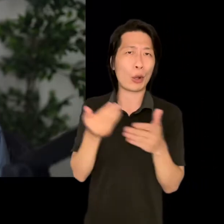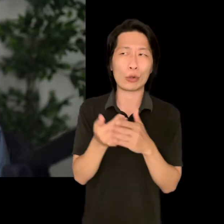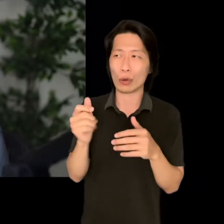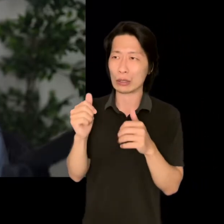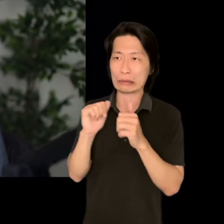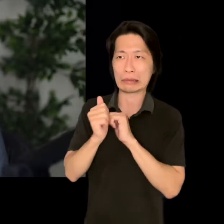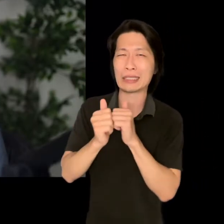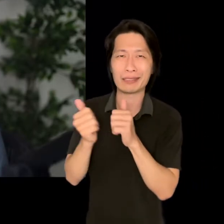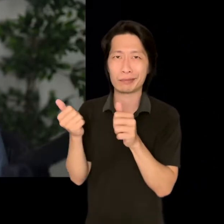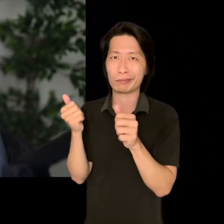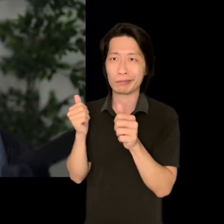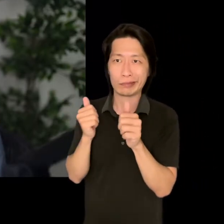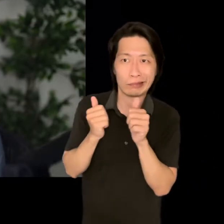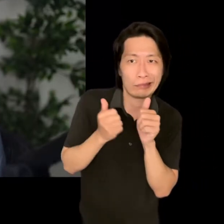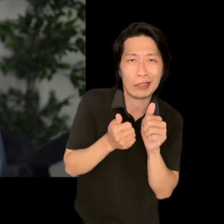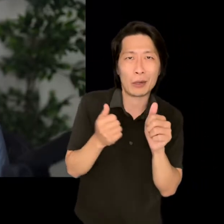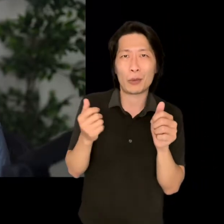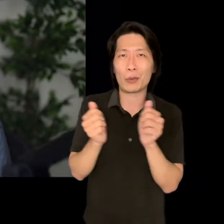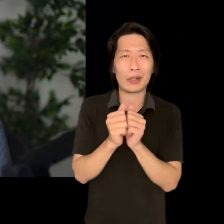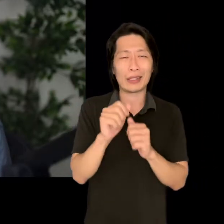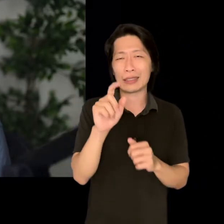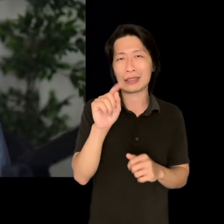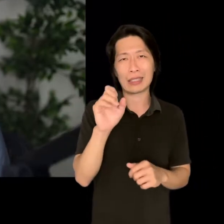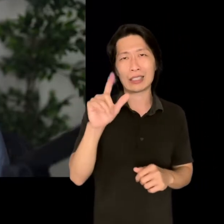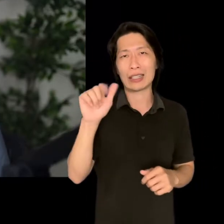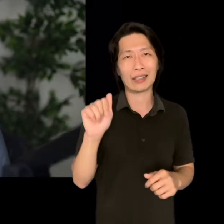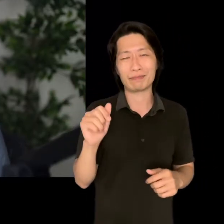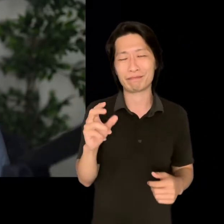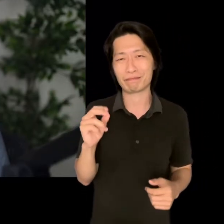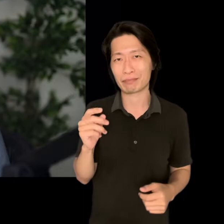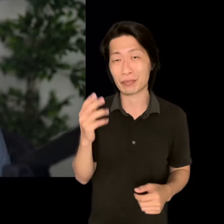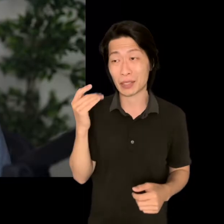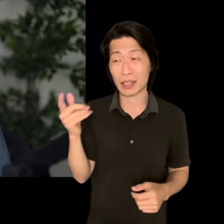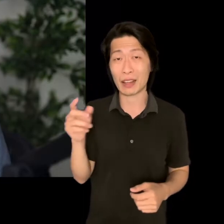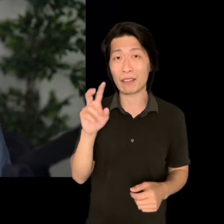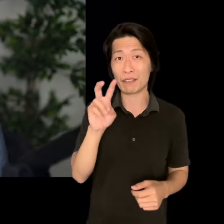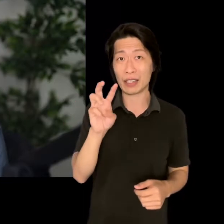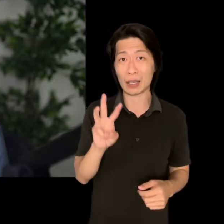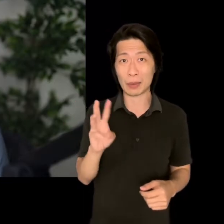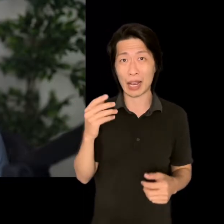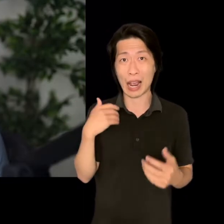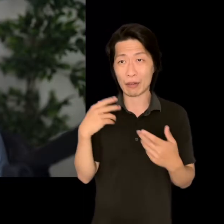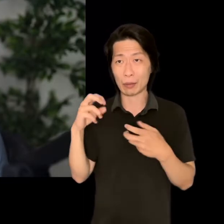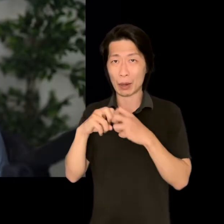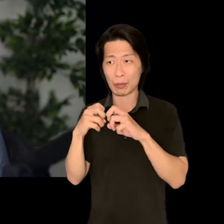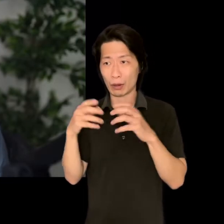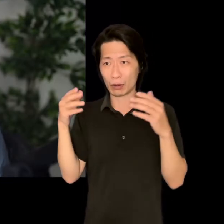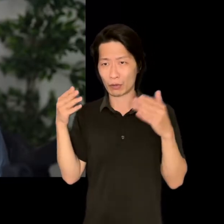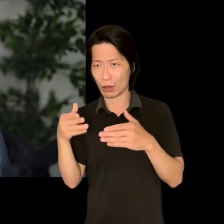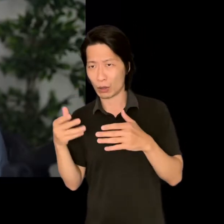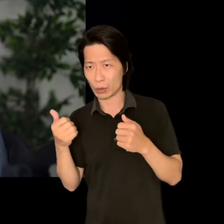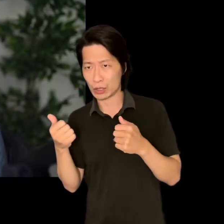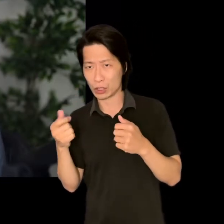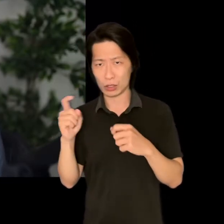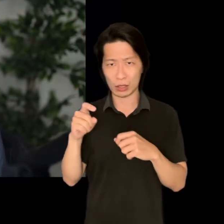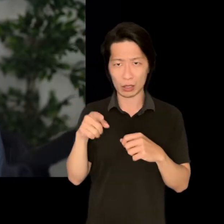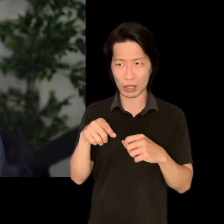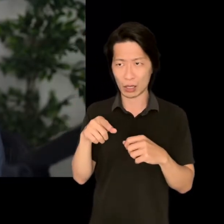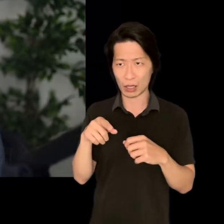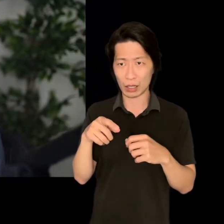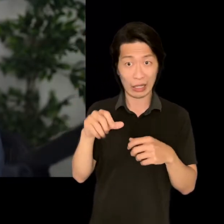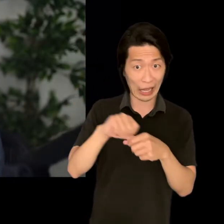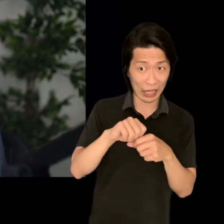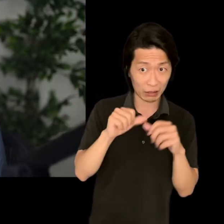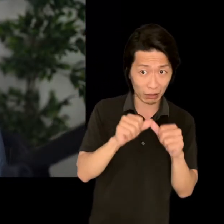keep pace or even get close to Tesla. The problem, another big problem, is that while VW has a problem with focusing